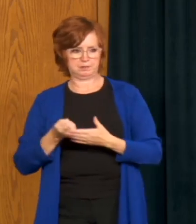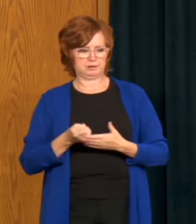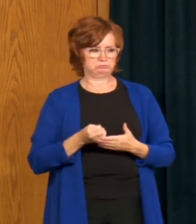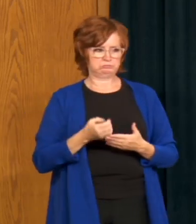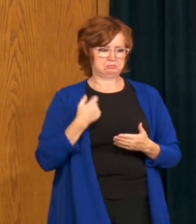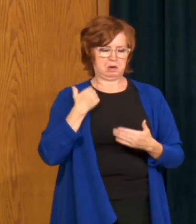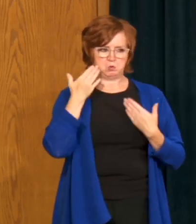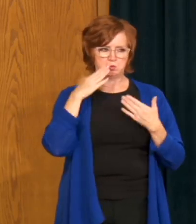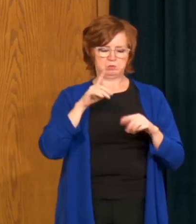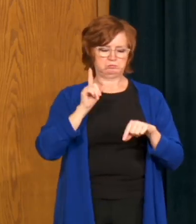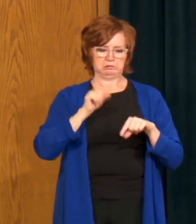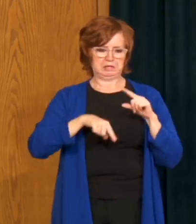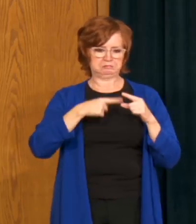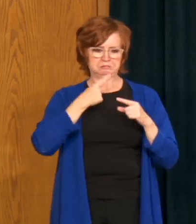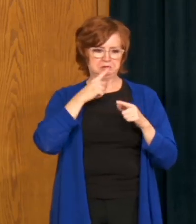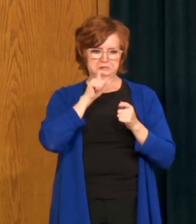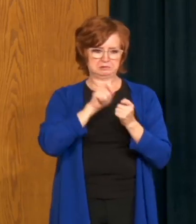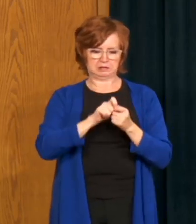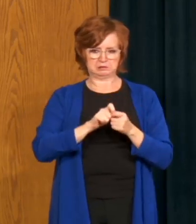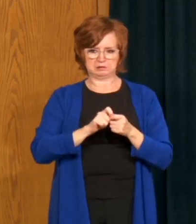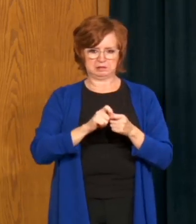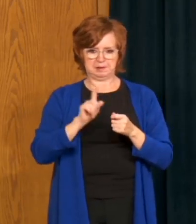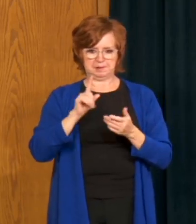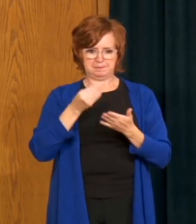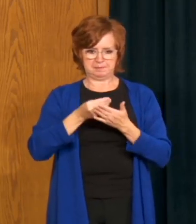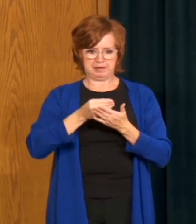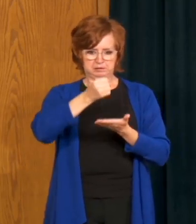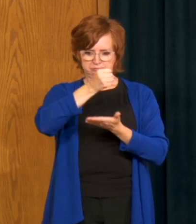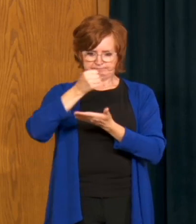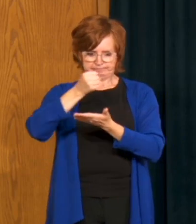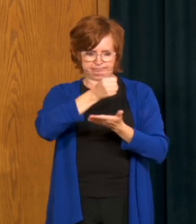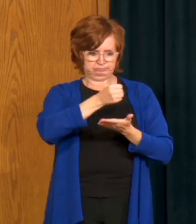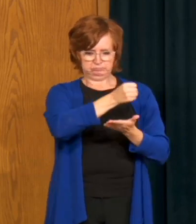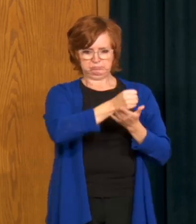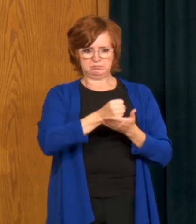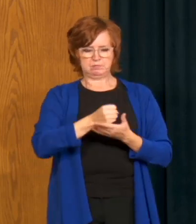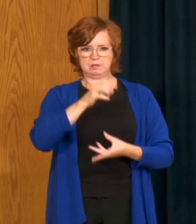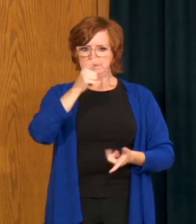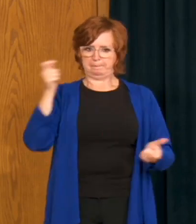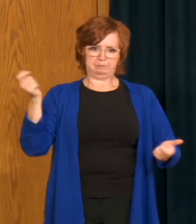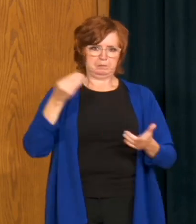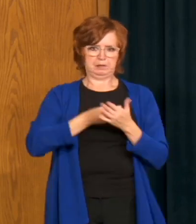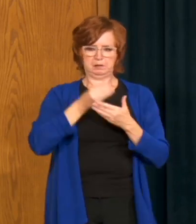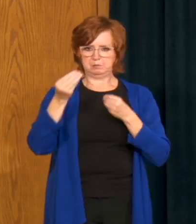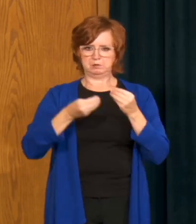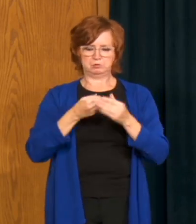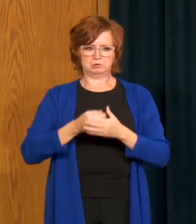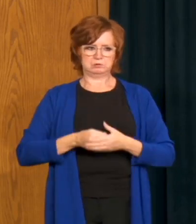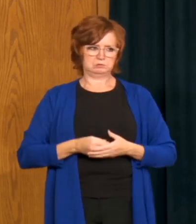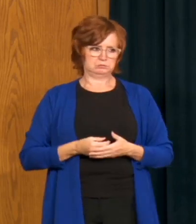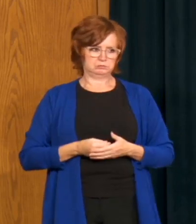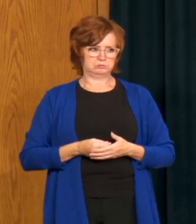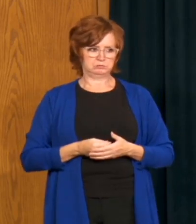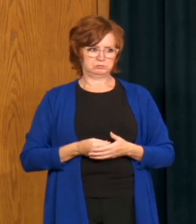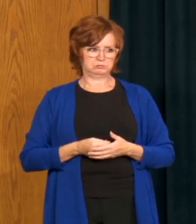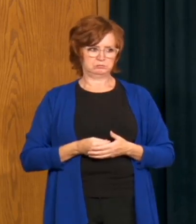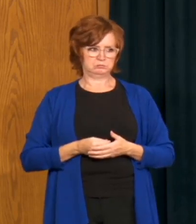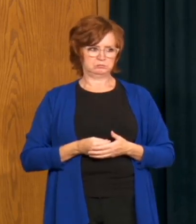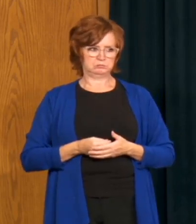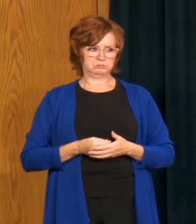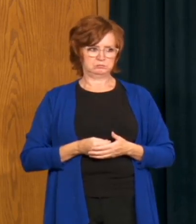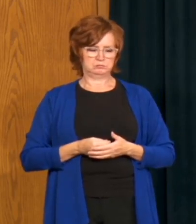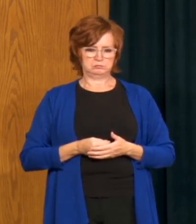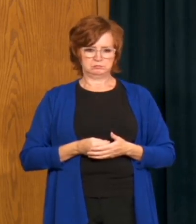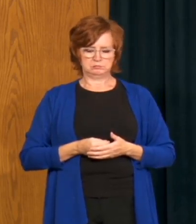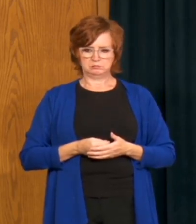I can't speak to where exactly those dollars will go. It's part of a much larger budget, a $15 billion budget that we have here in the province, and